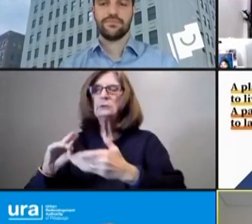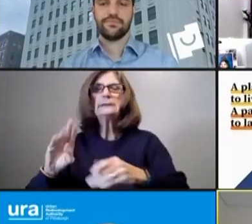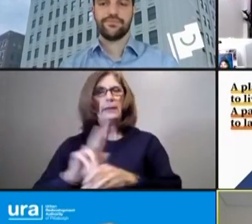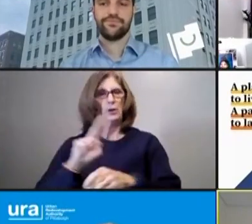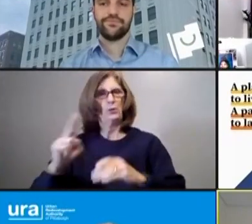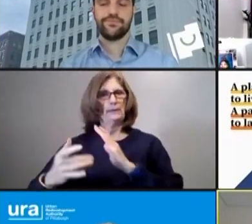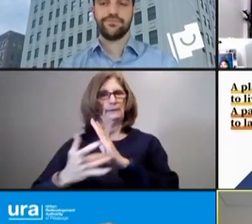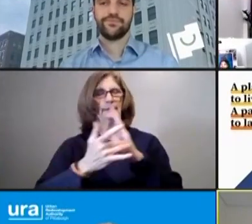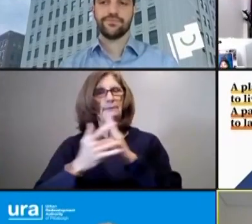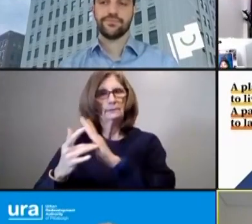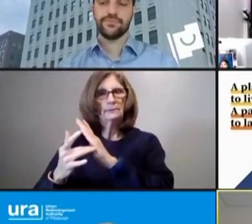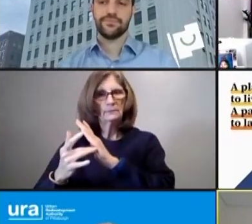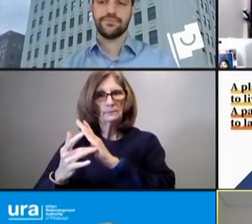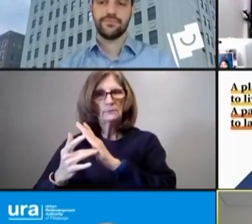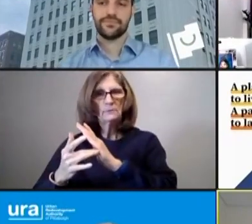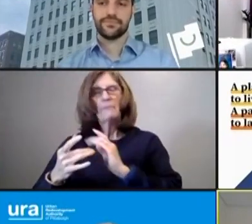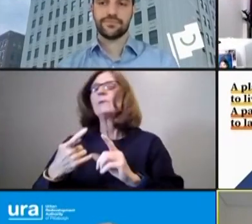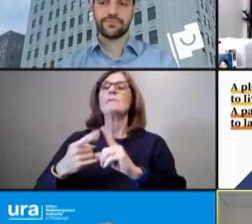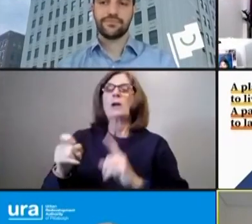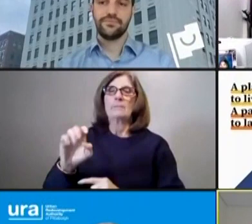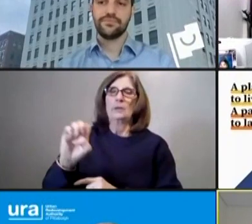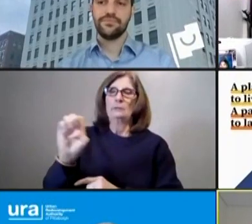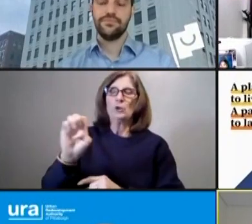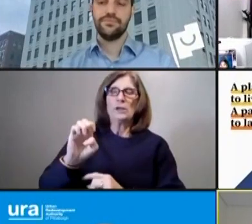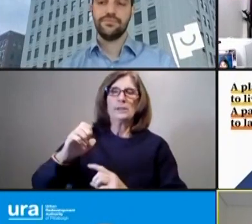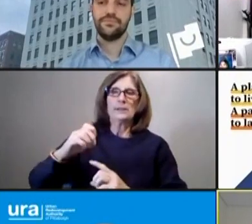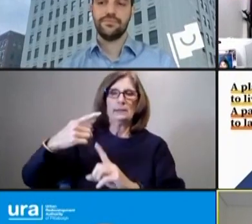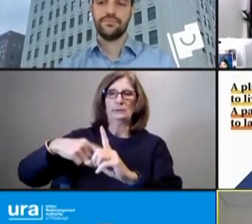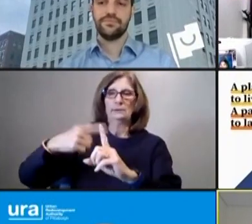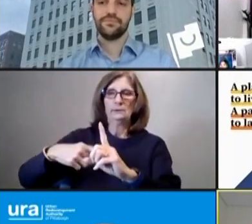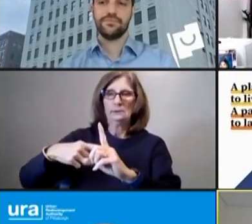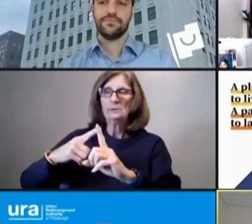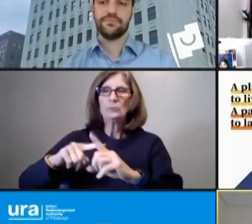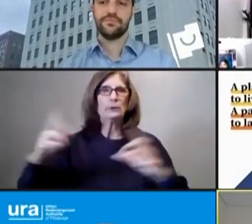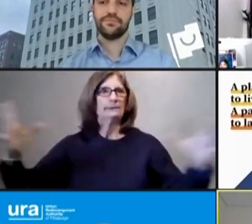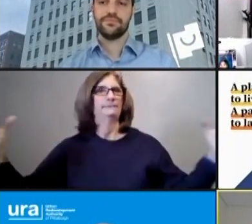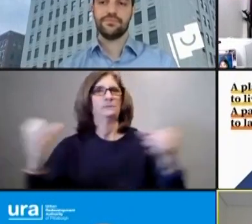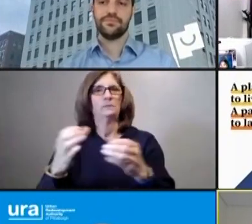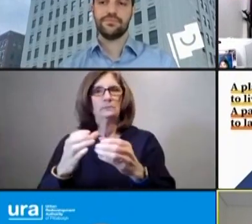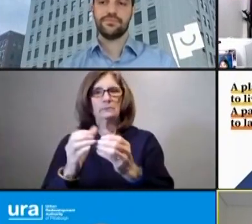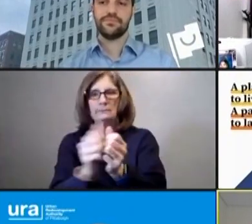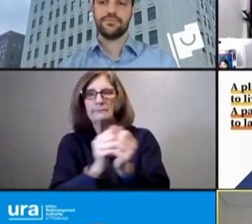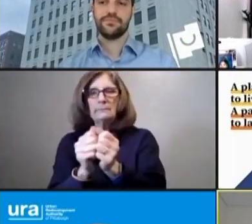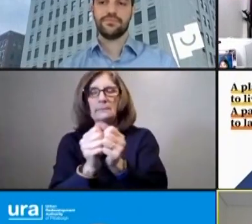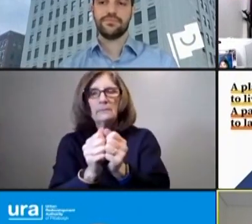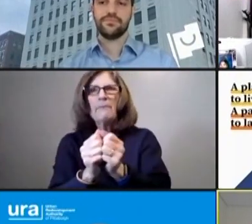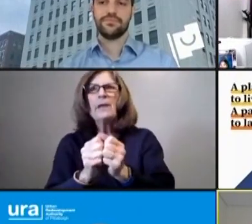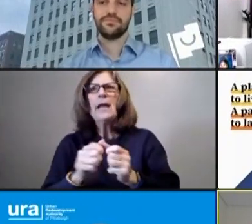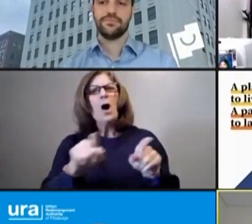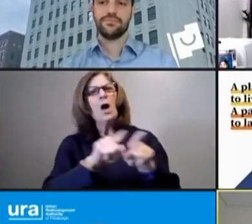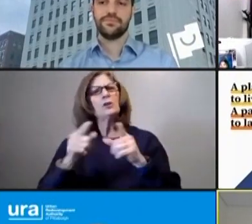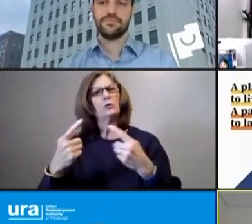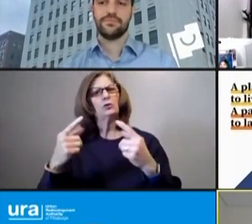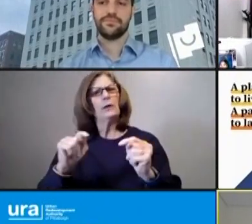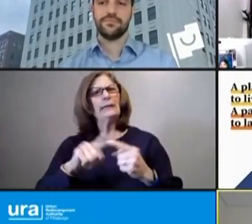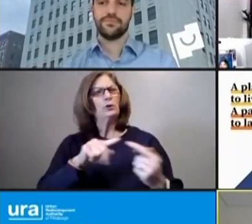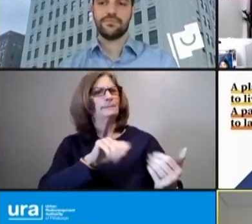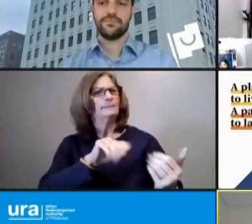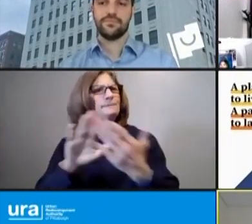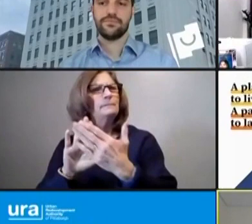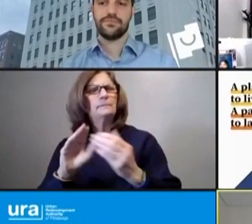created under the Emergency Rental Assistance Program, bringing them all together and also trying to be more efficient and